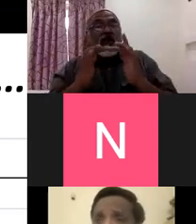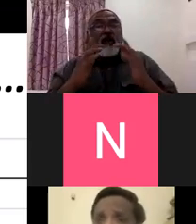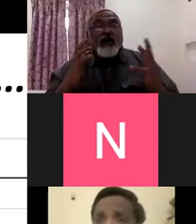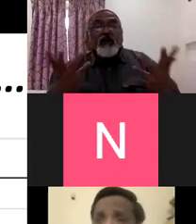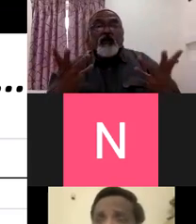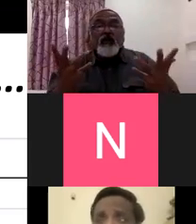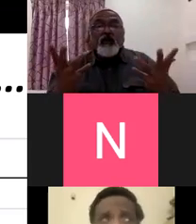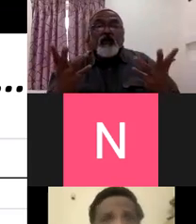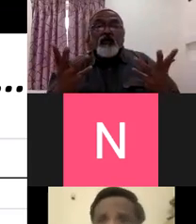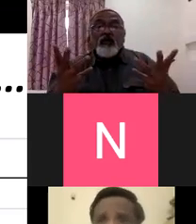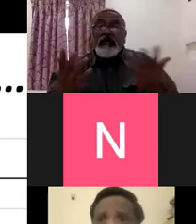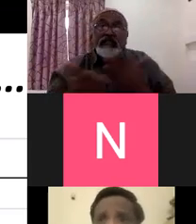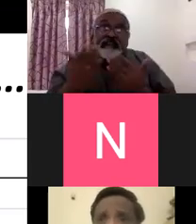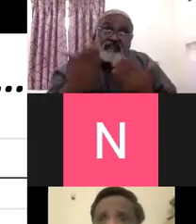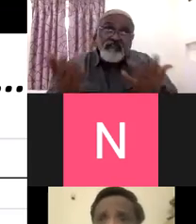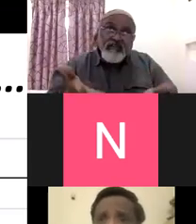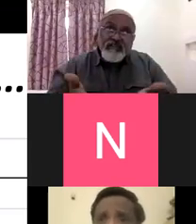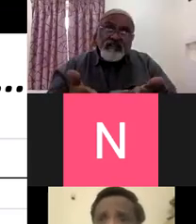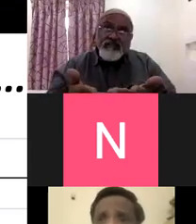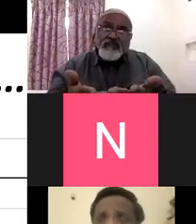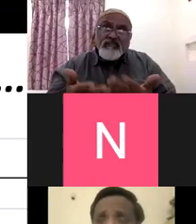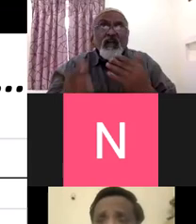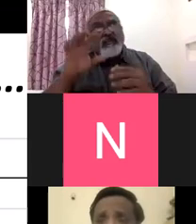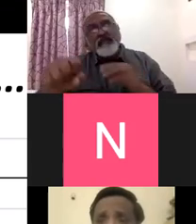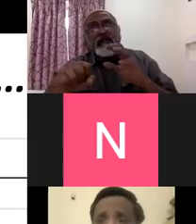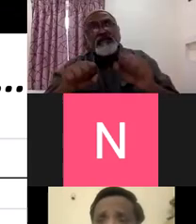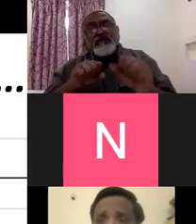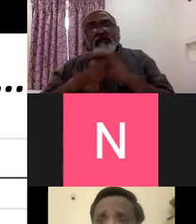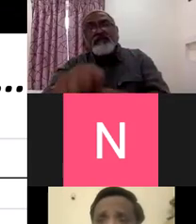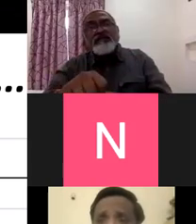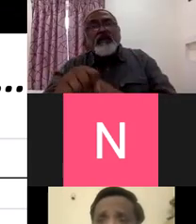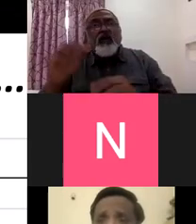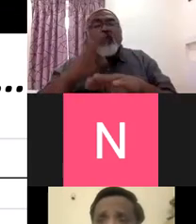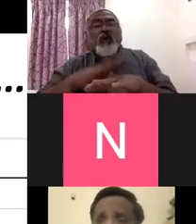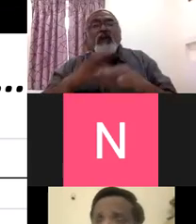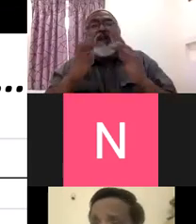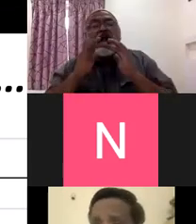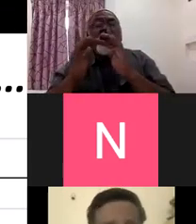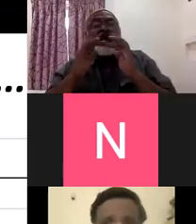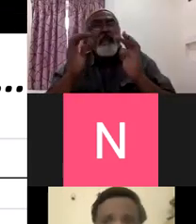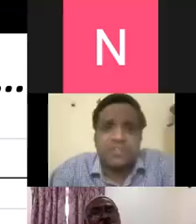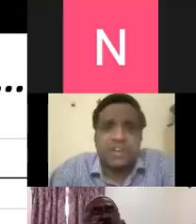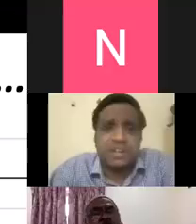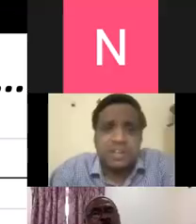but easily available, accessible to get a online interpreter?